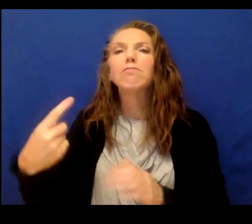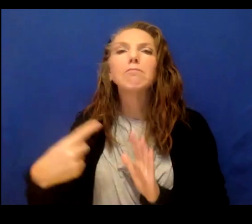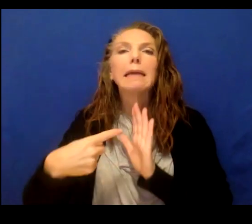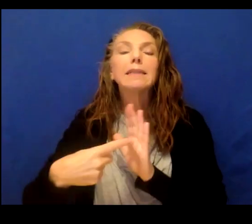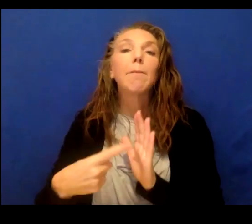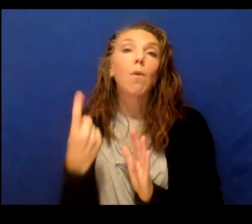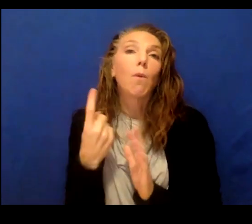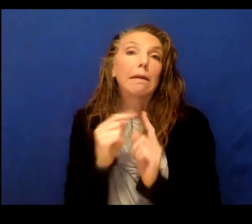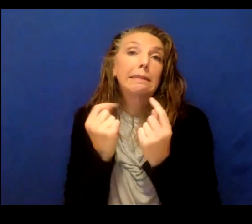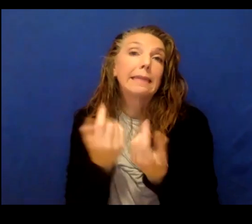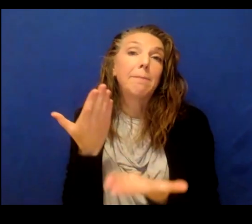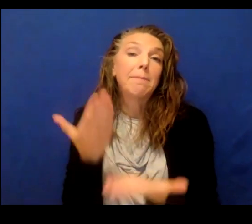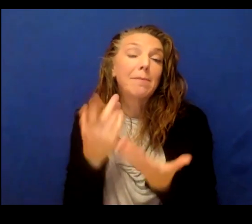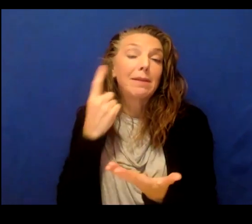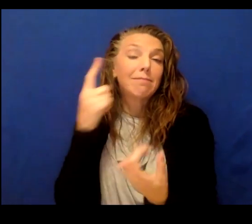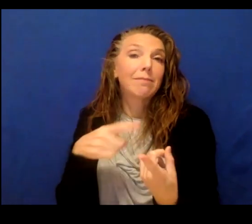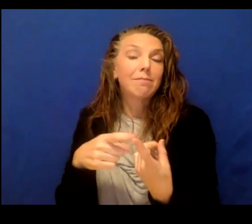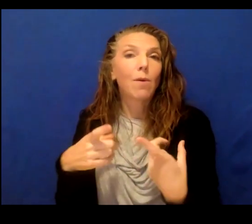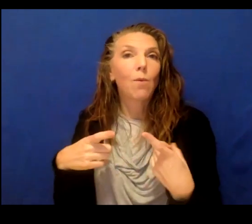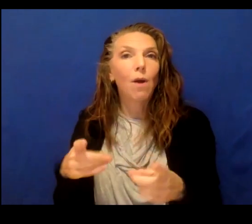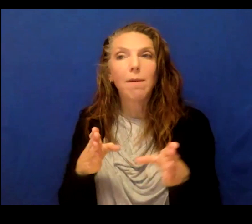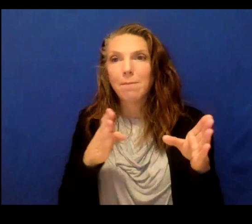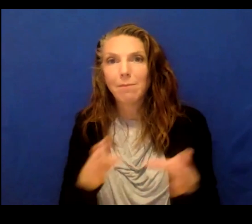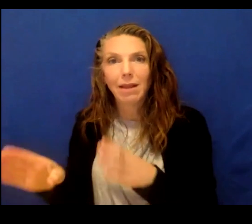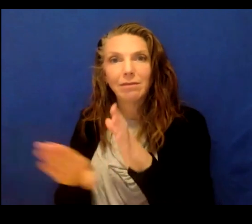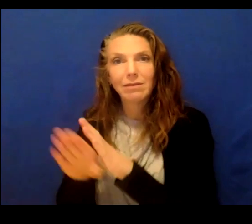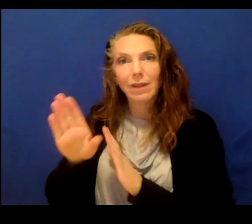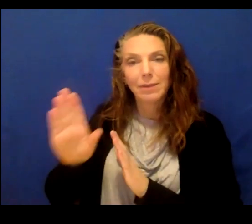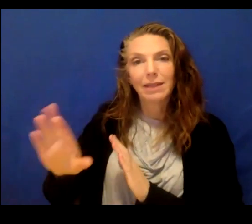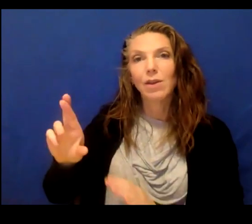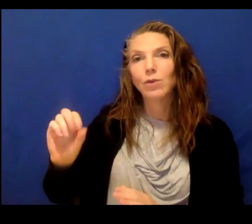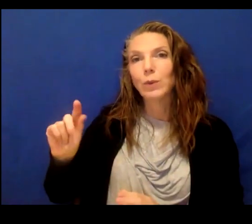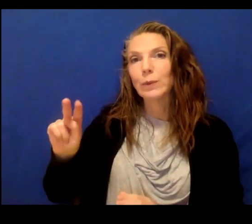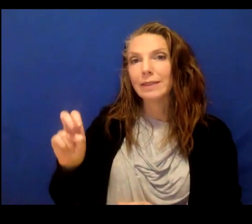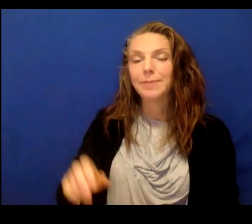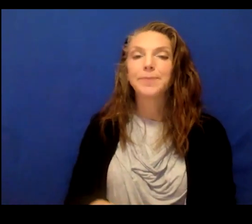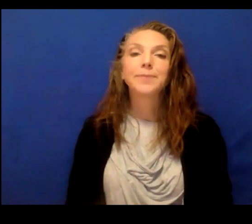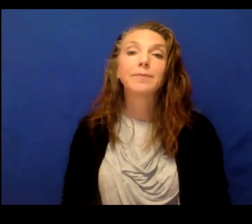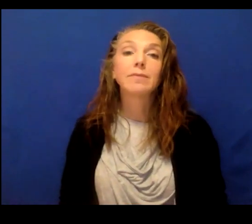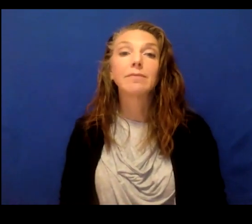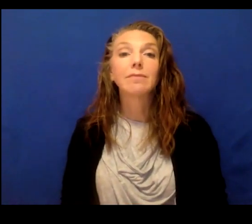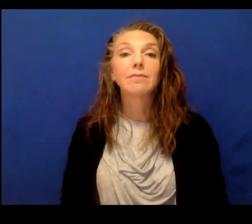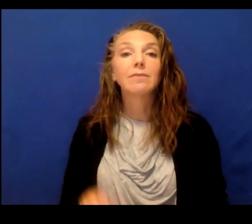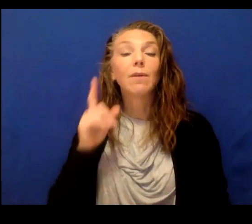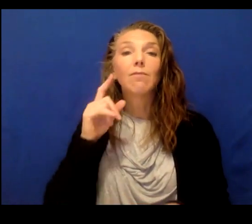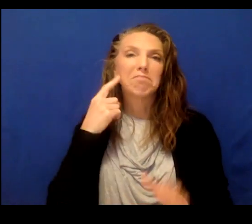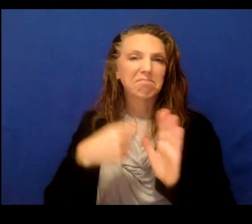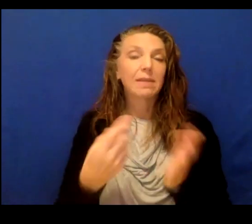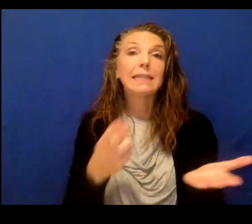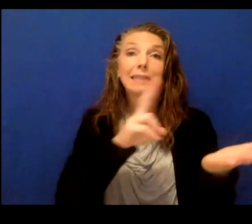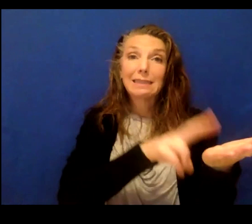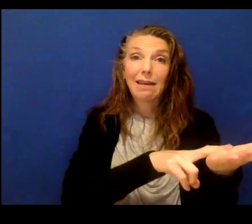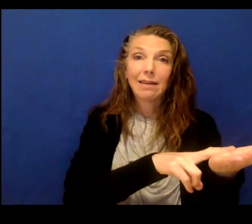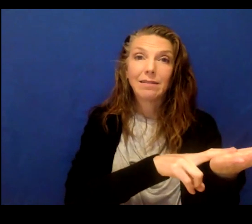might consider while they're planning and developing their routines. So if we look at sign in, for example, they might consider how